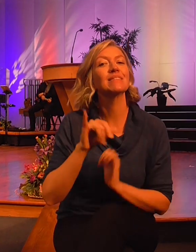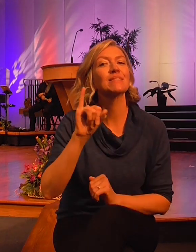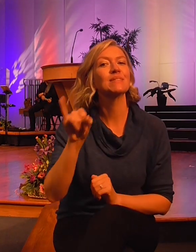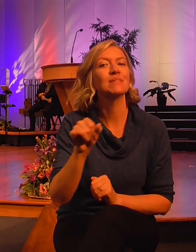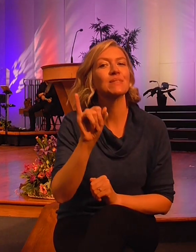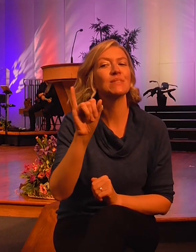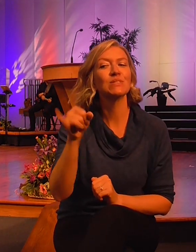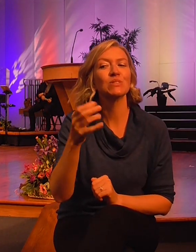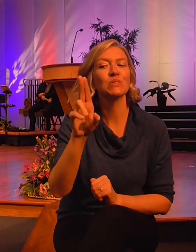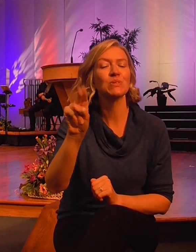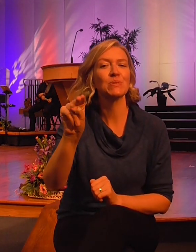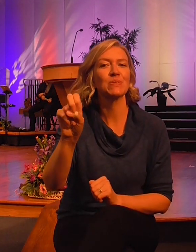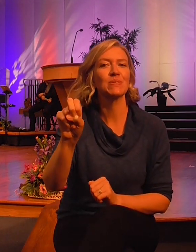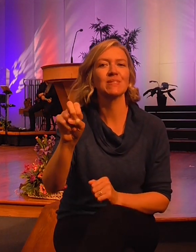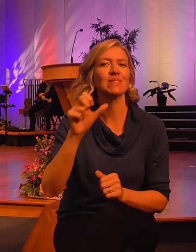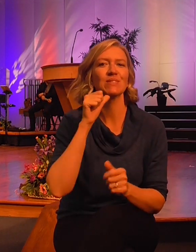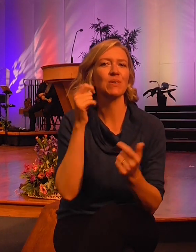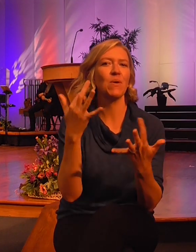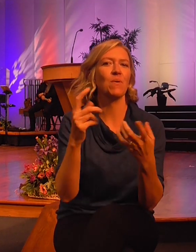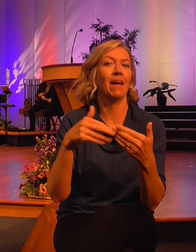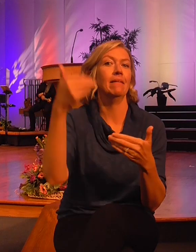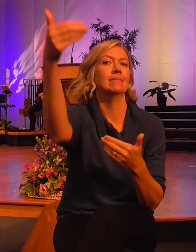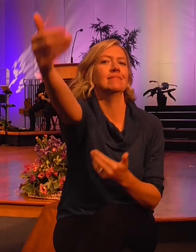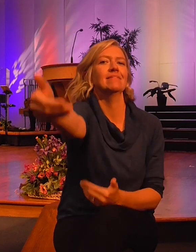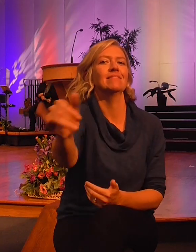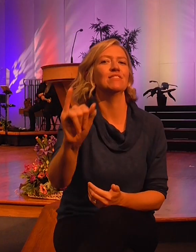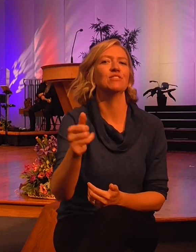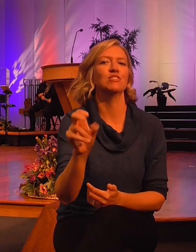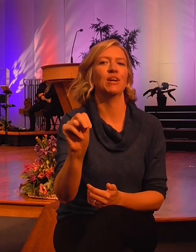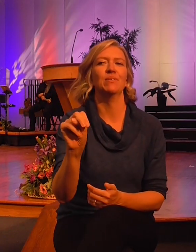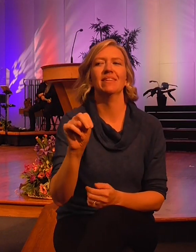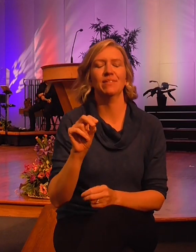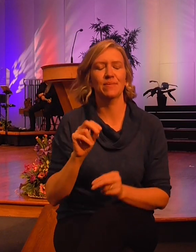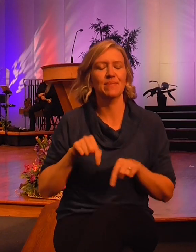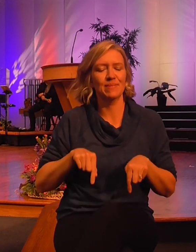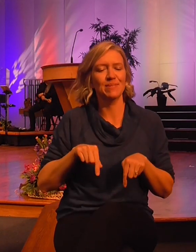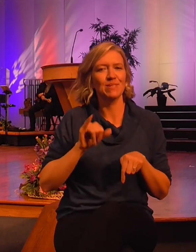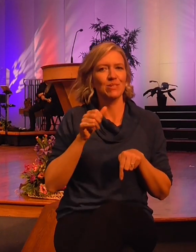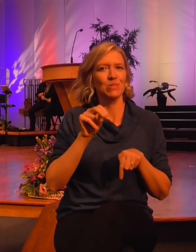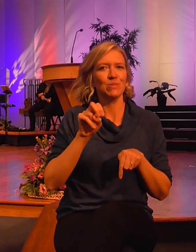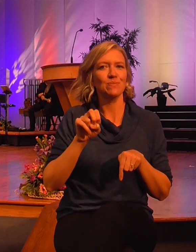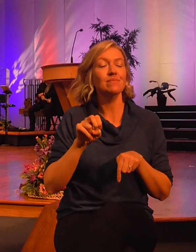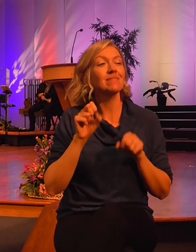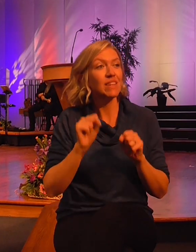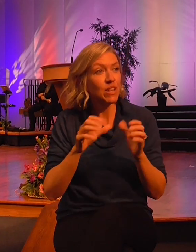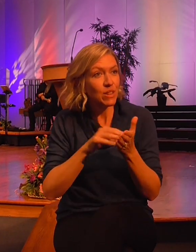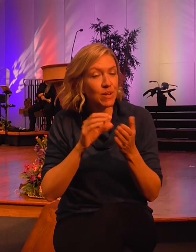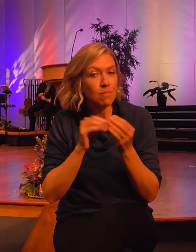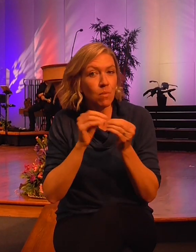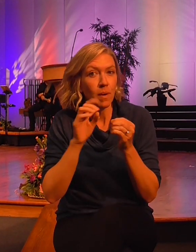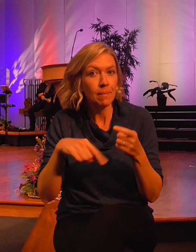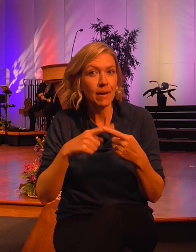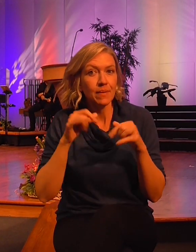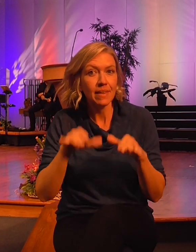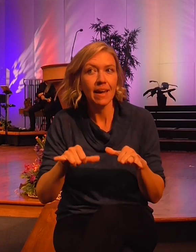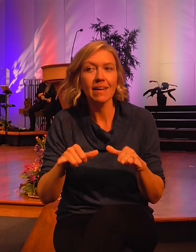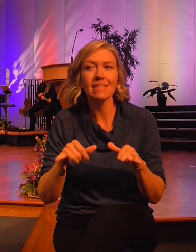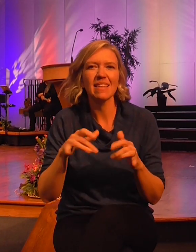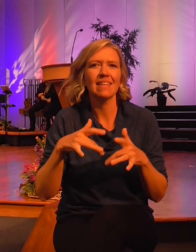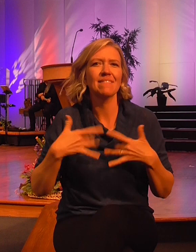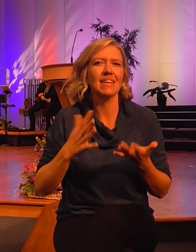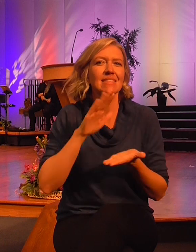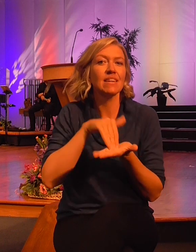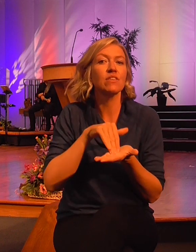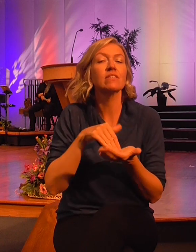Don't wait until January. I don't think it's awful. Thank you, Reverend Jackie. You can learn about that and more at our event center. We still have the early bird pricing for